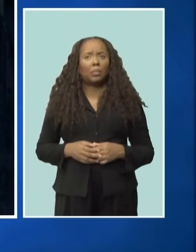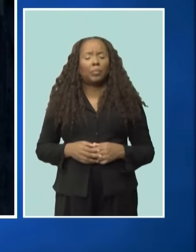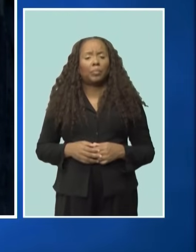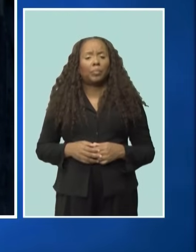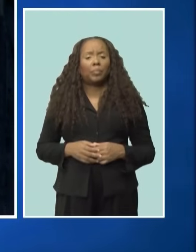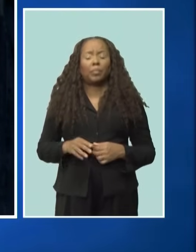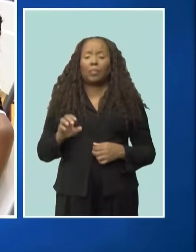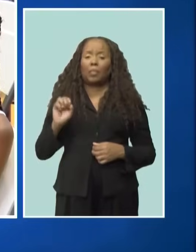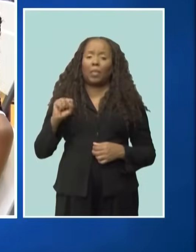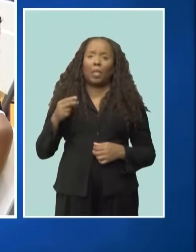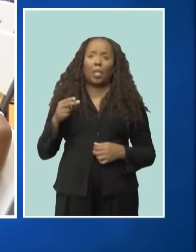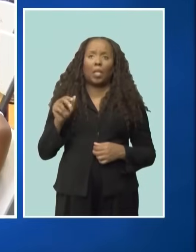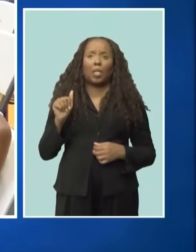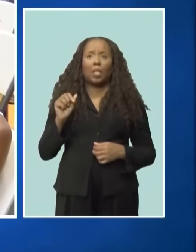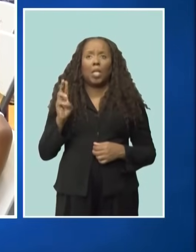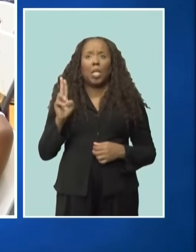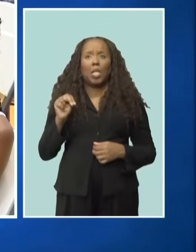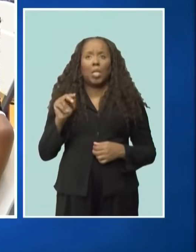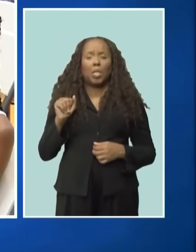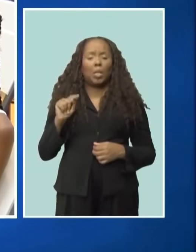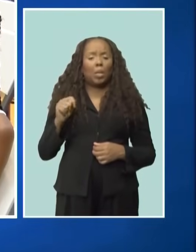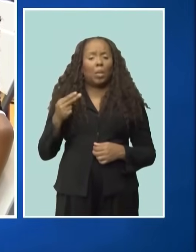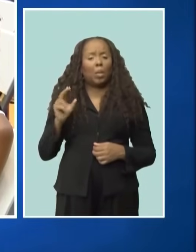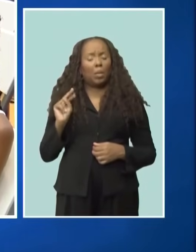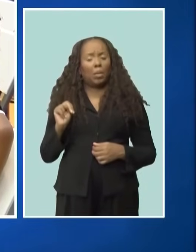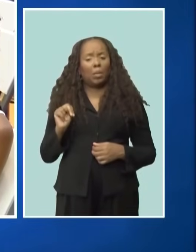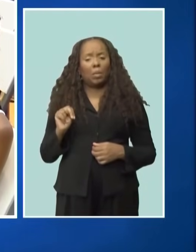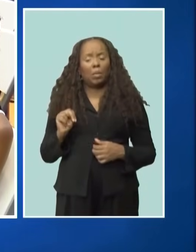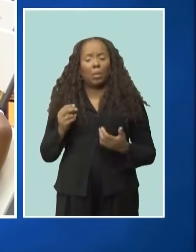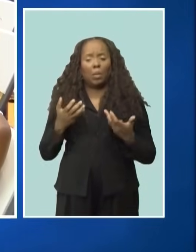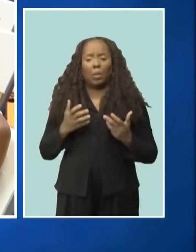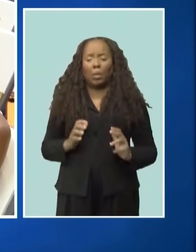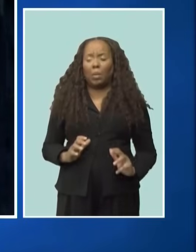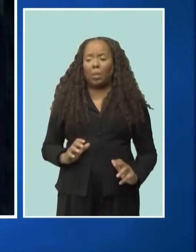Jonathan would not want the rest of you